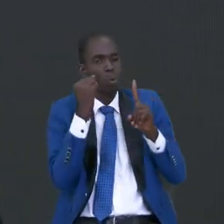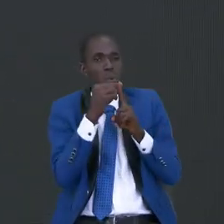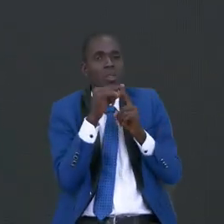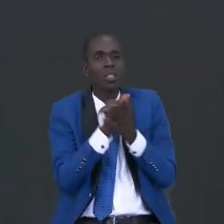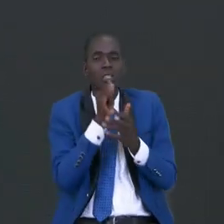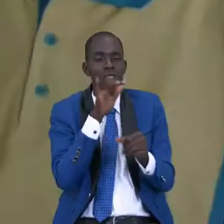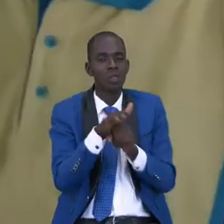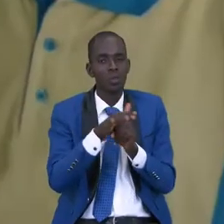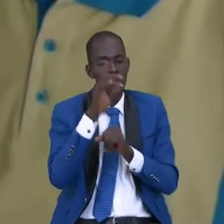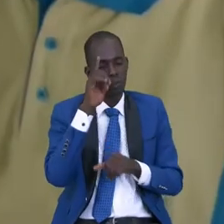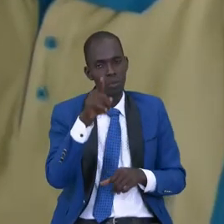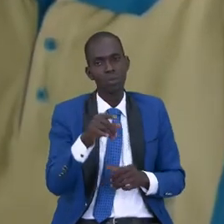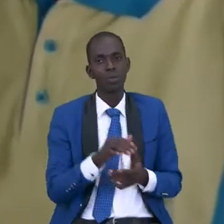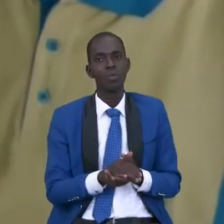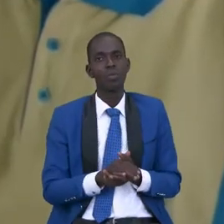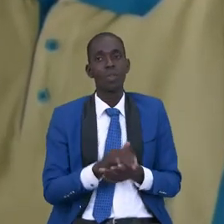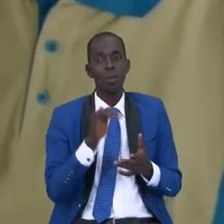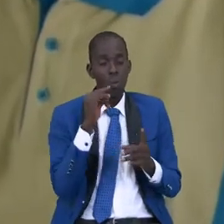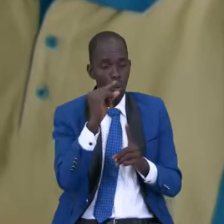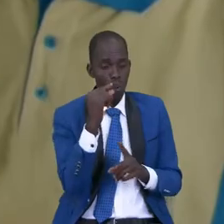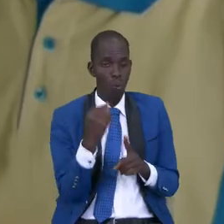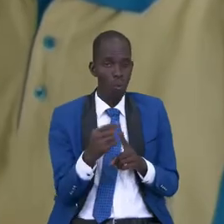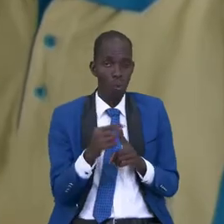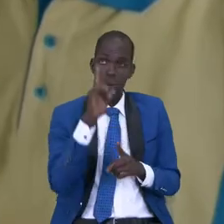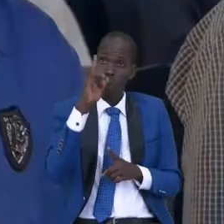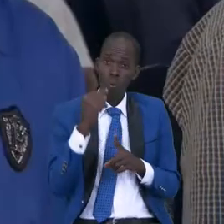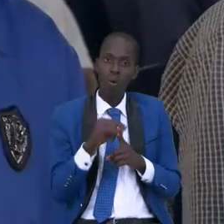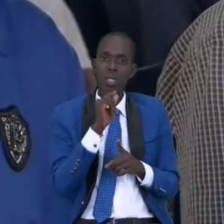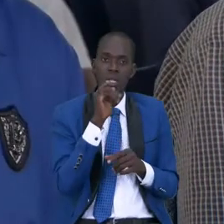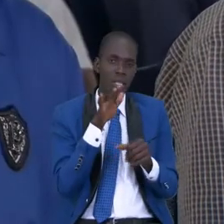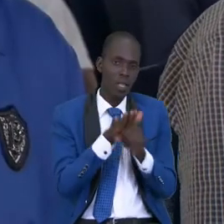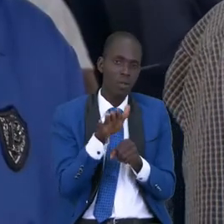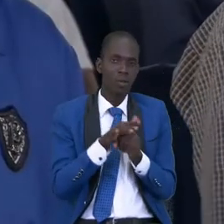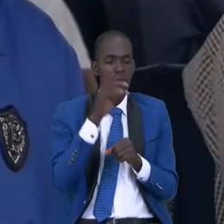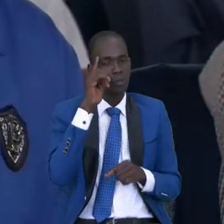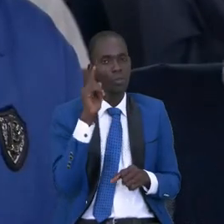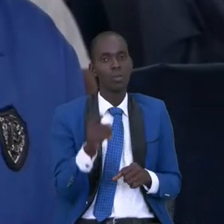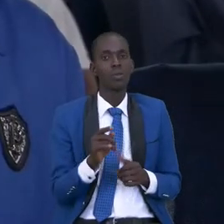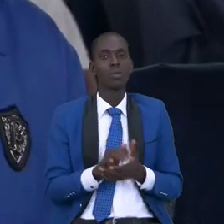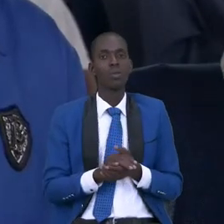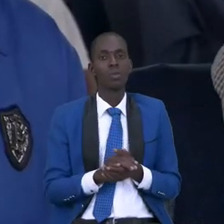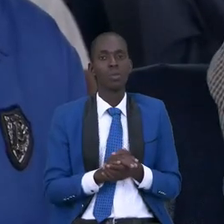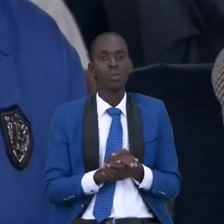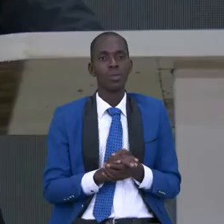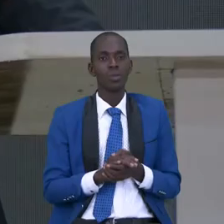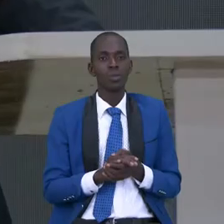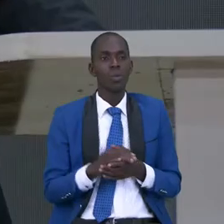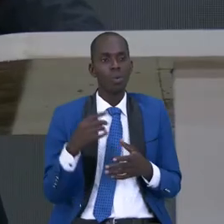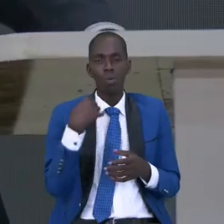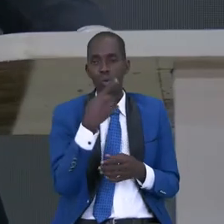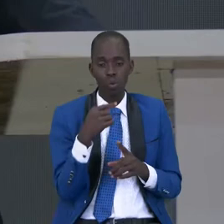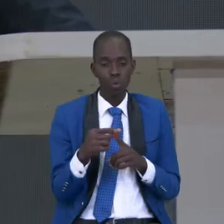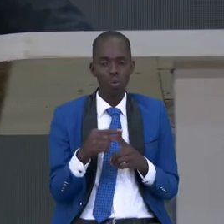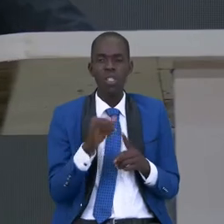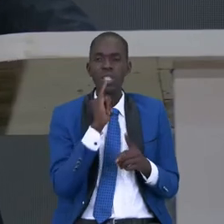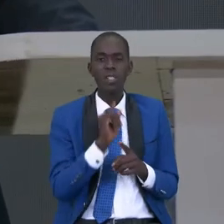you. I said, one word is enough for you. One word is enough to dry all